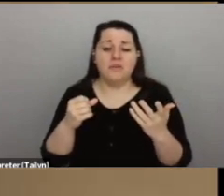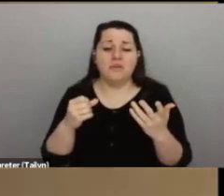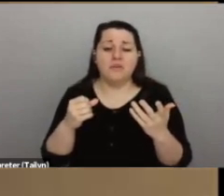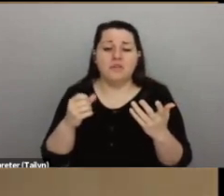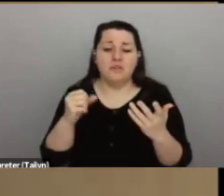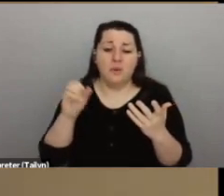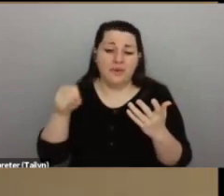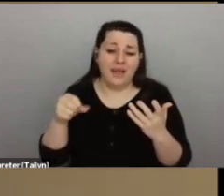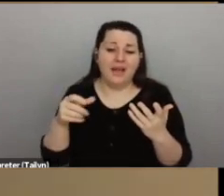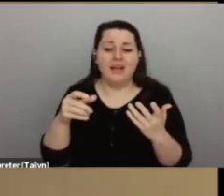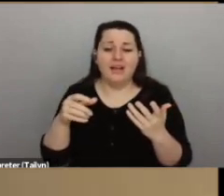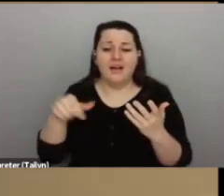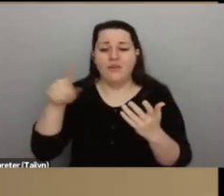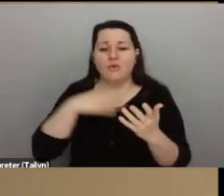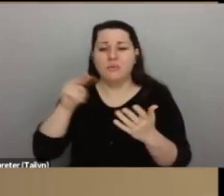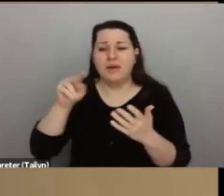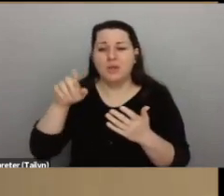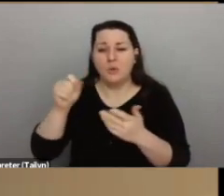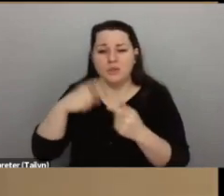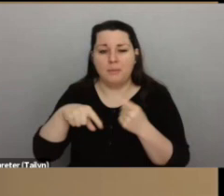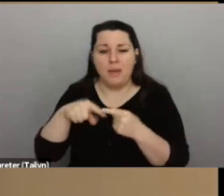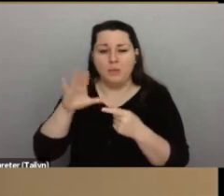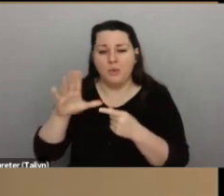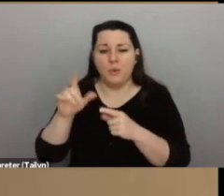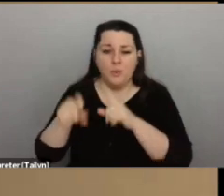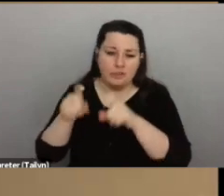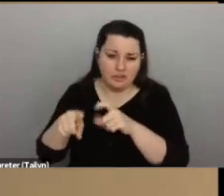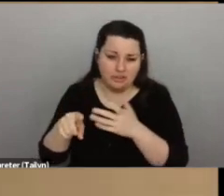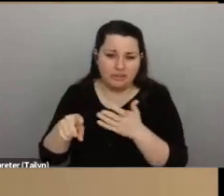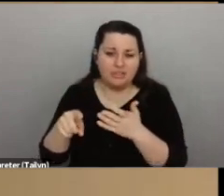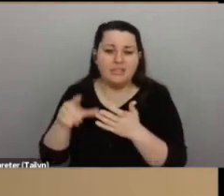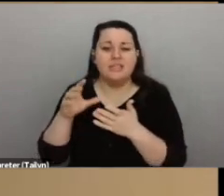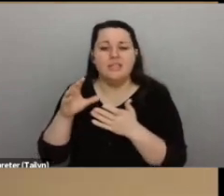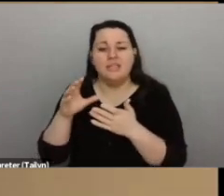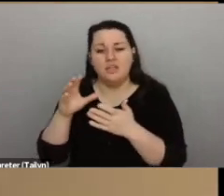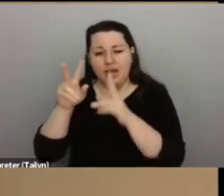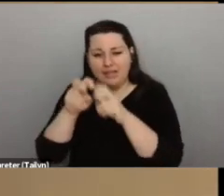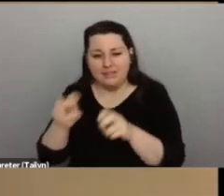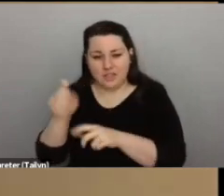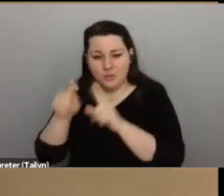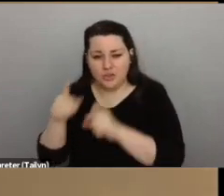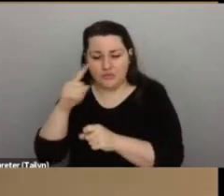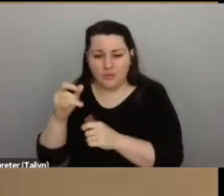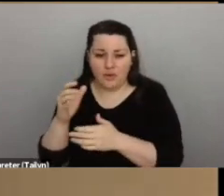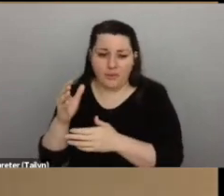So yeah, and then these are my notes on your questions, analyzation questions on the play,